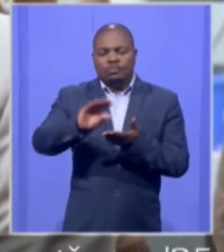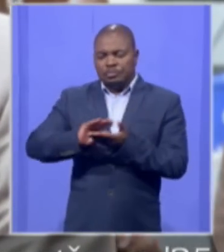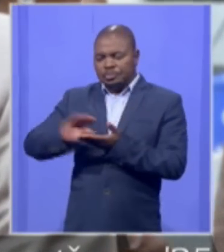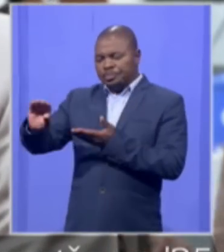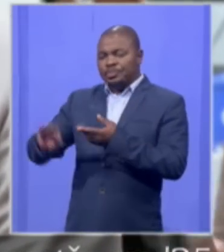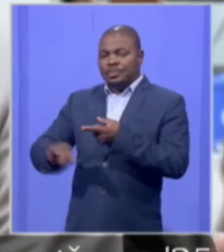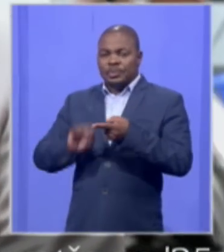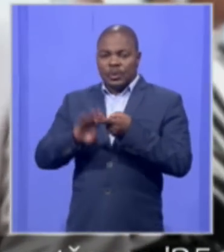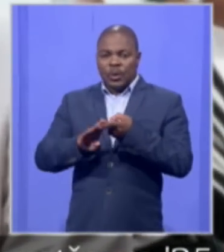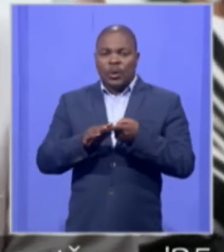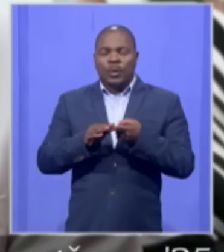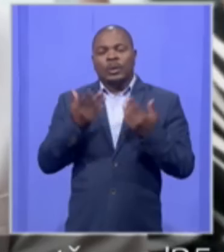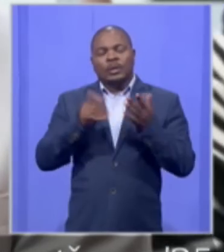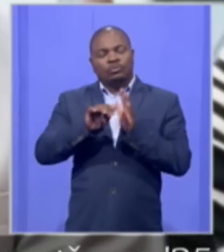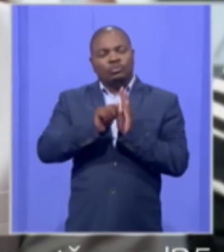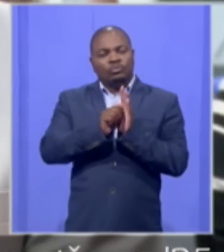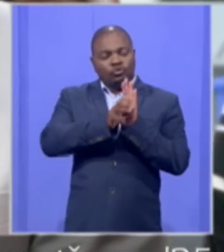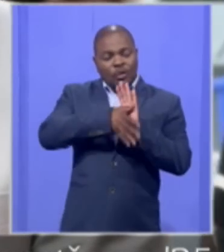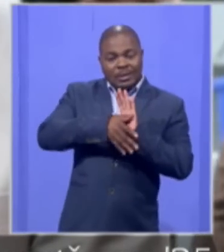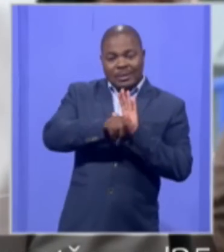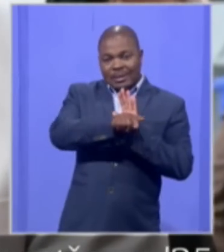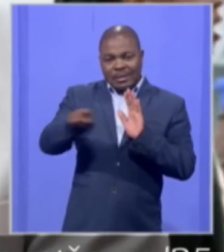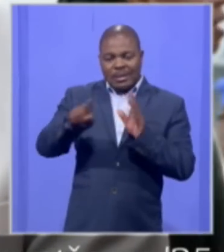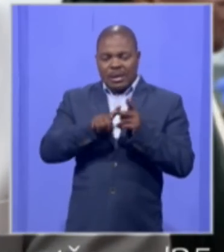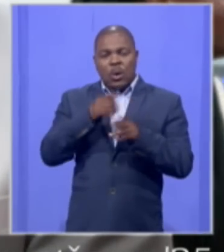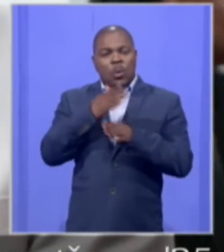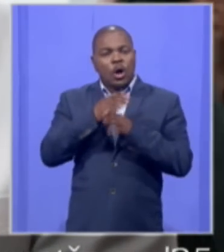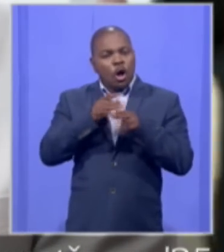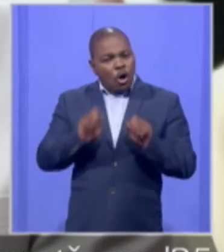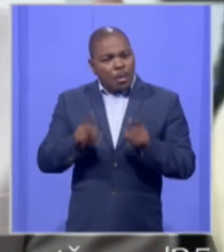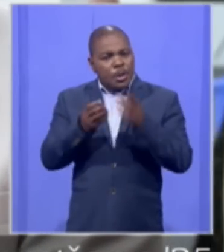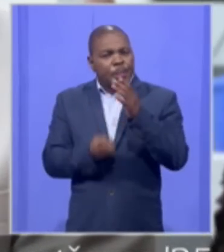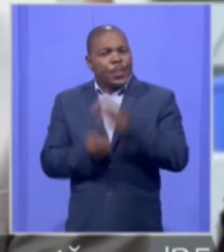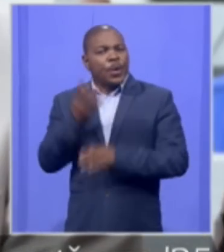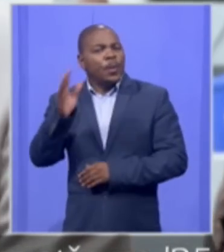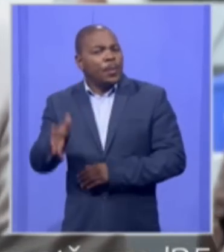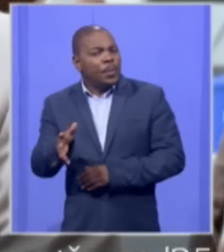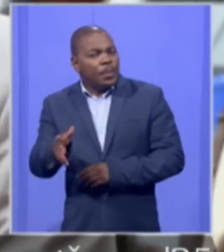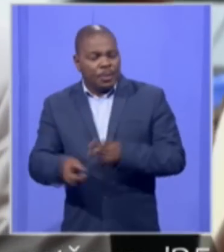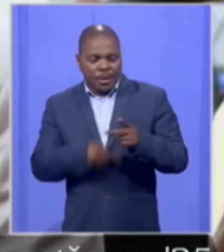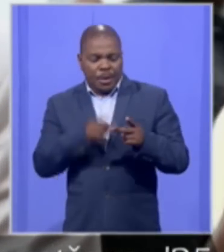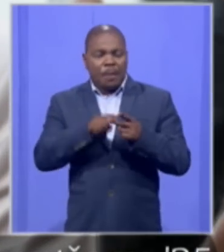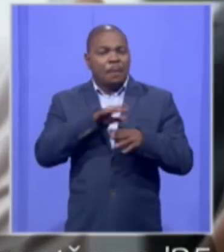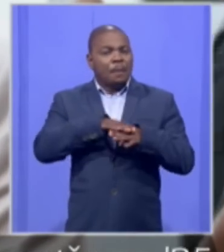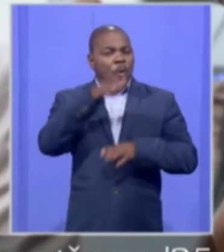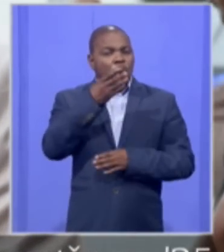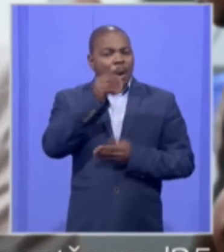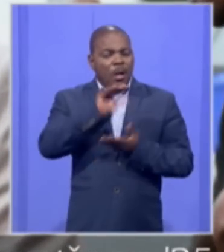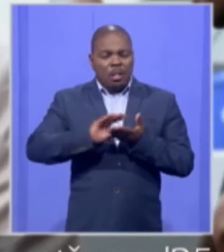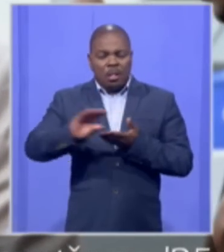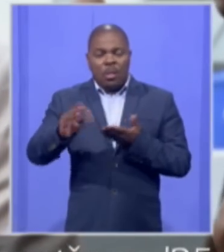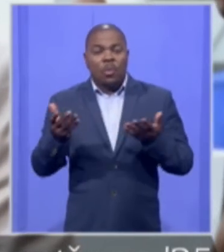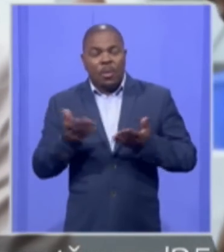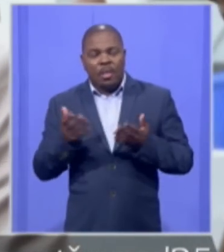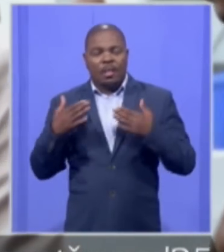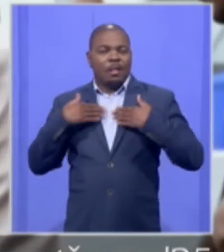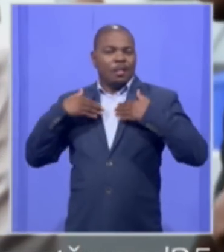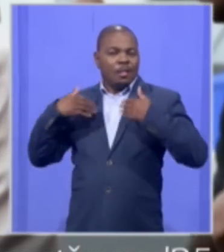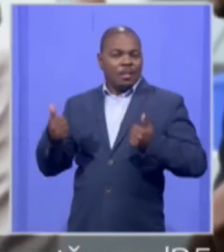to infrastructure, which will create job opportunities. More money was given to health